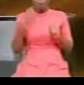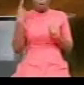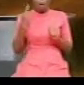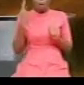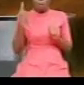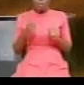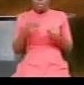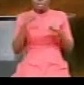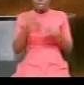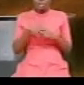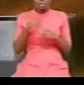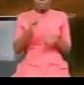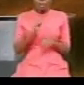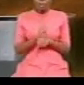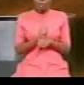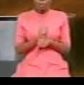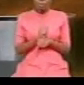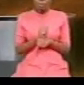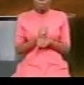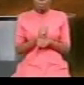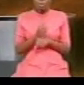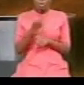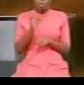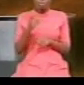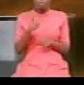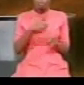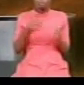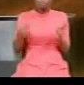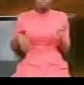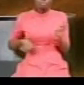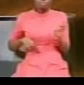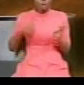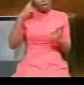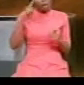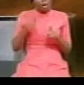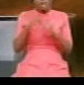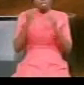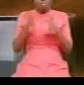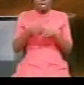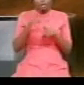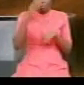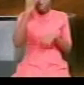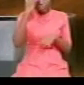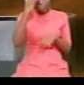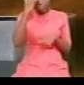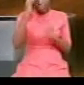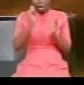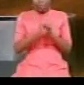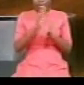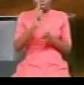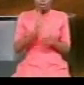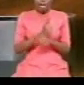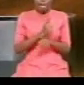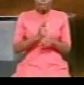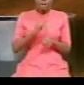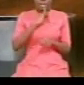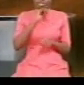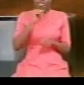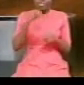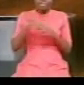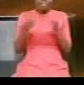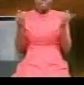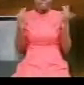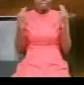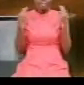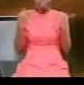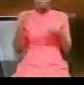always abounding, increasing in the work of the Lord, for as much as ye know that your labor is not in